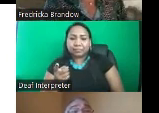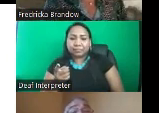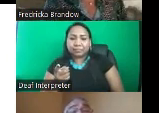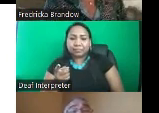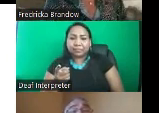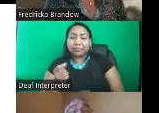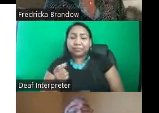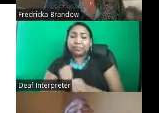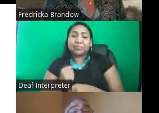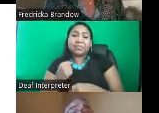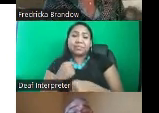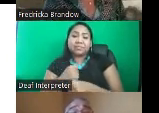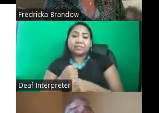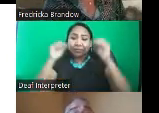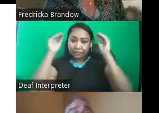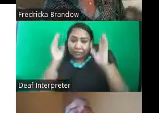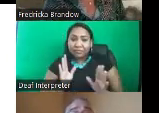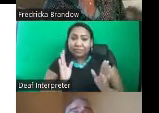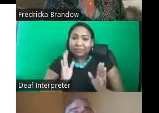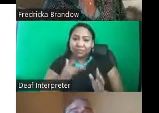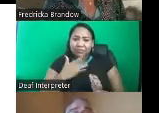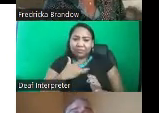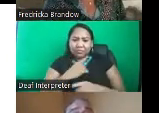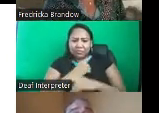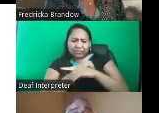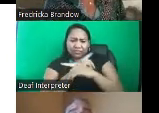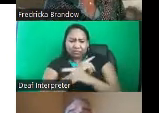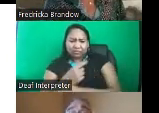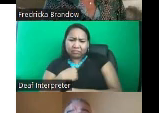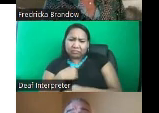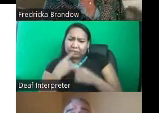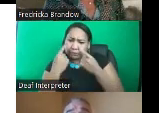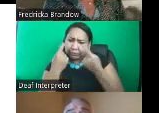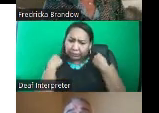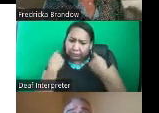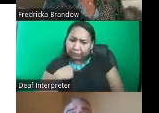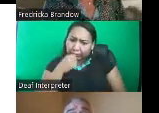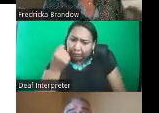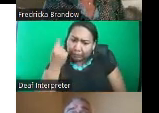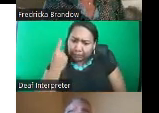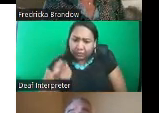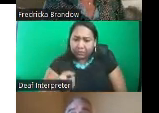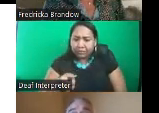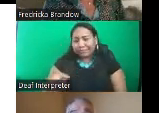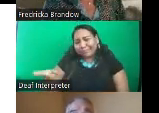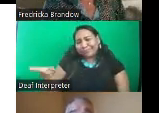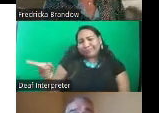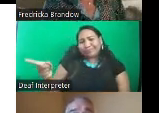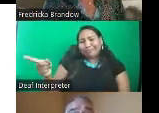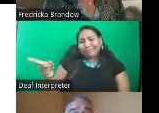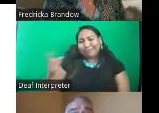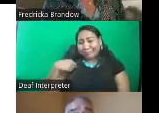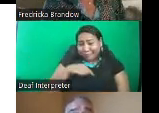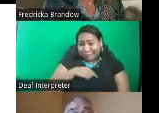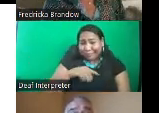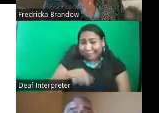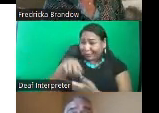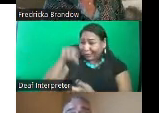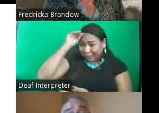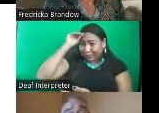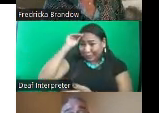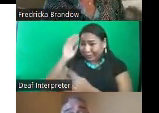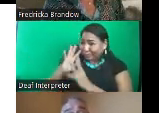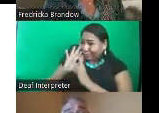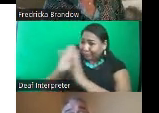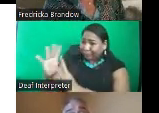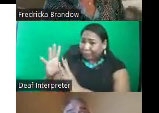not understand. So if we can learn to advocate and be those mini leaders as students, we can actually change curriculum and